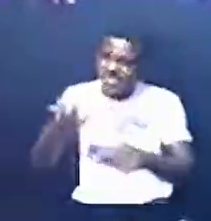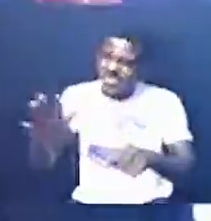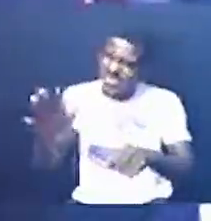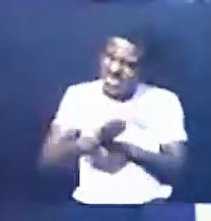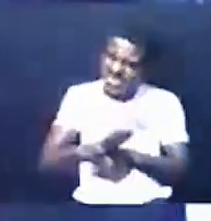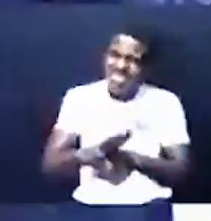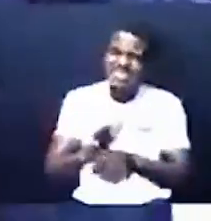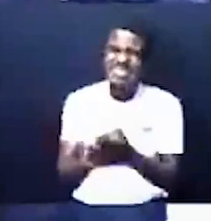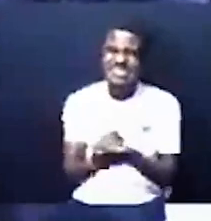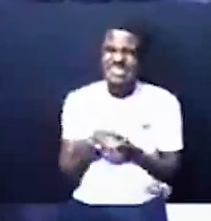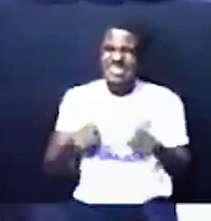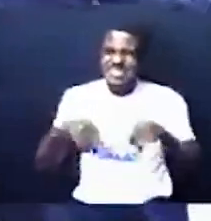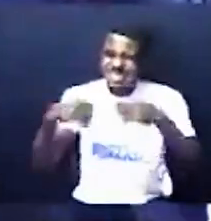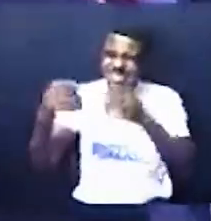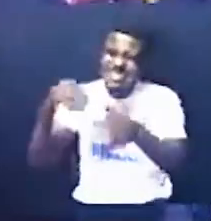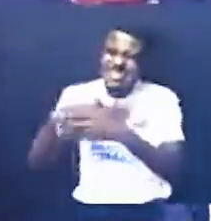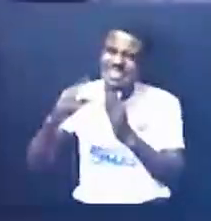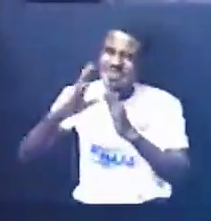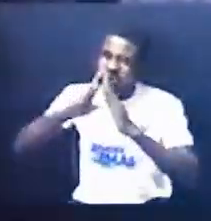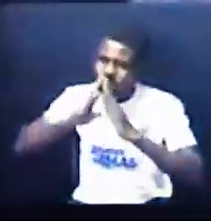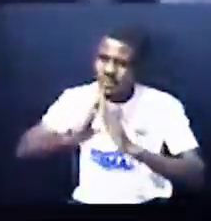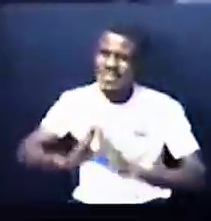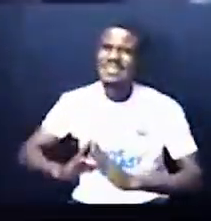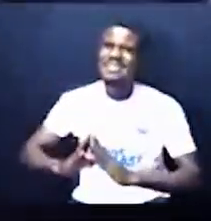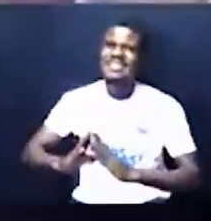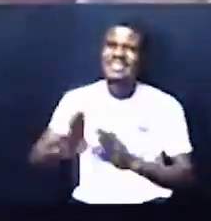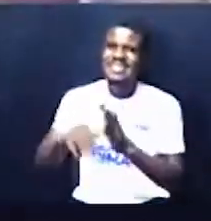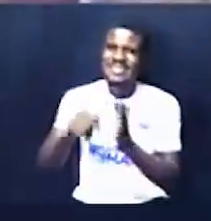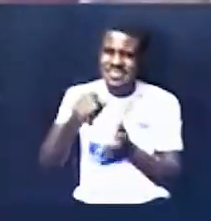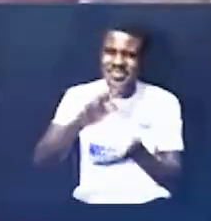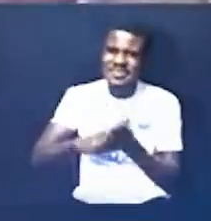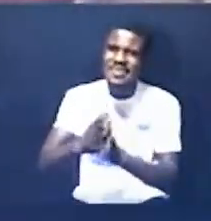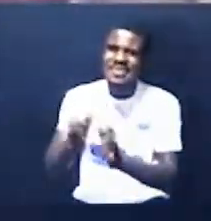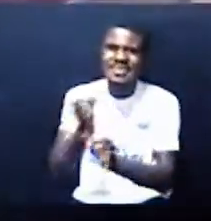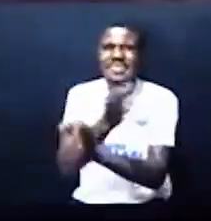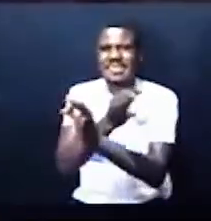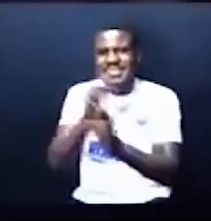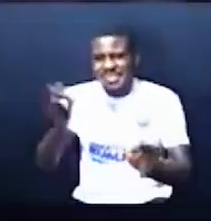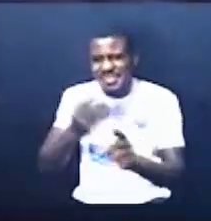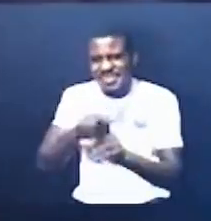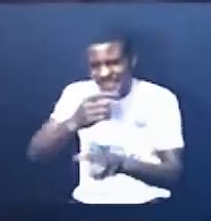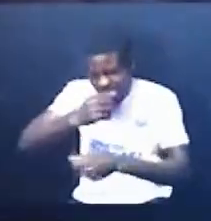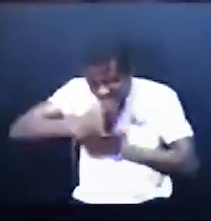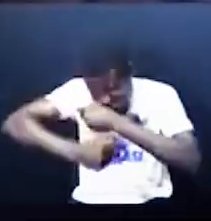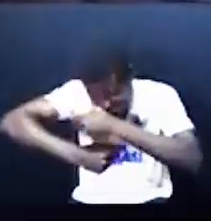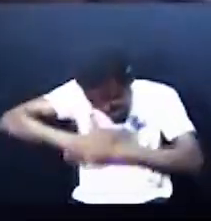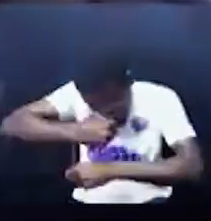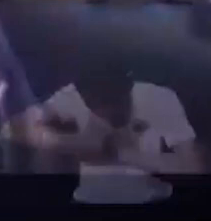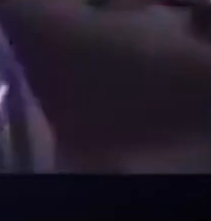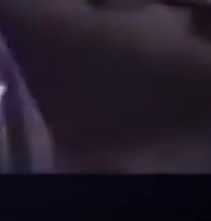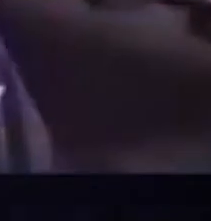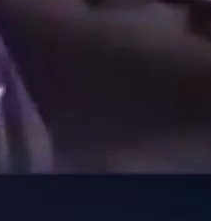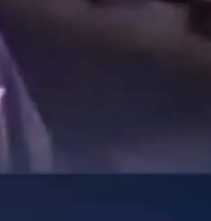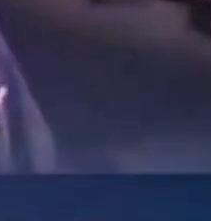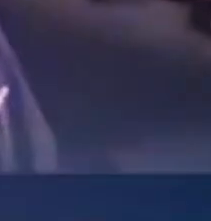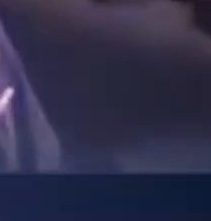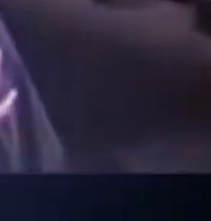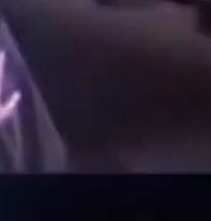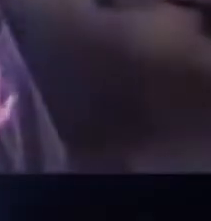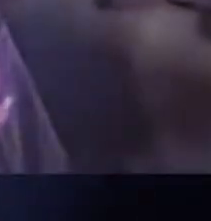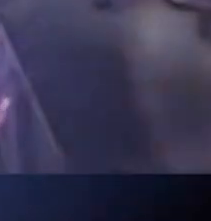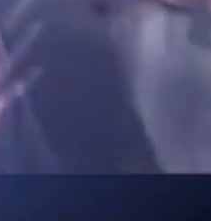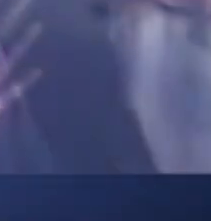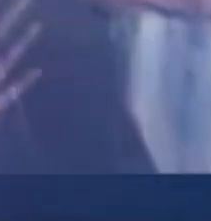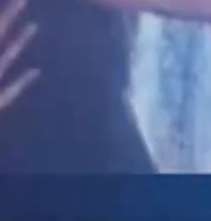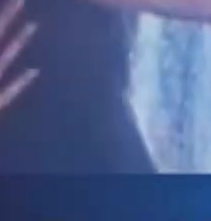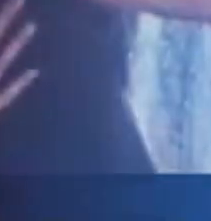aje o nkwa. Go in peace. Ko asumdwem and be freed from your suffering. Na o yare no in the name of Jesus. Wo